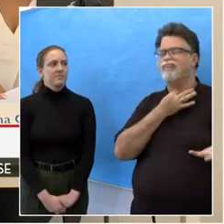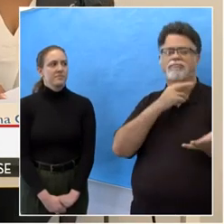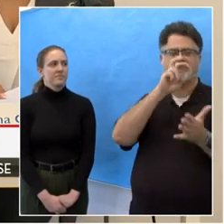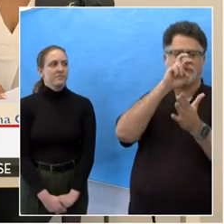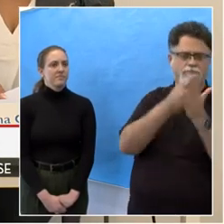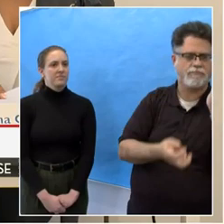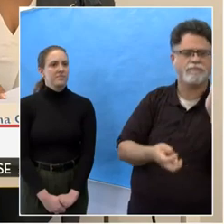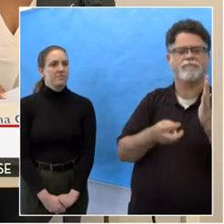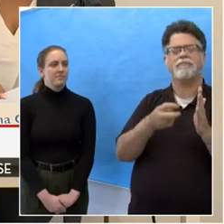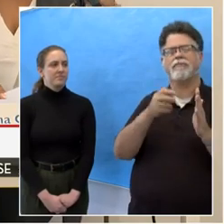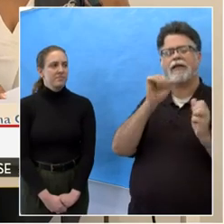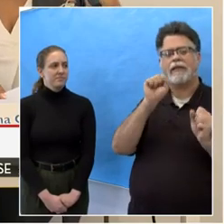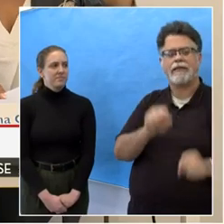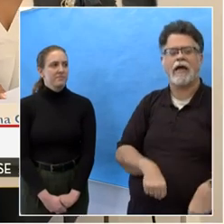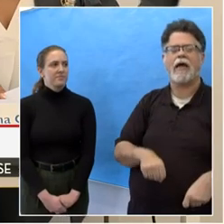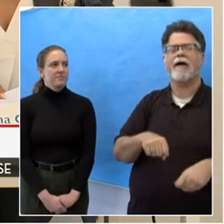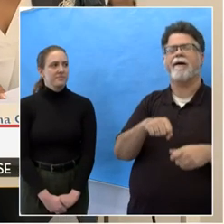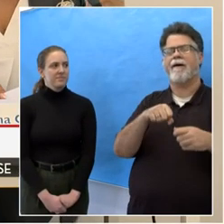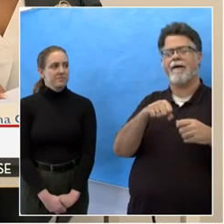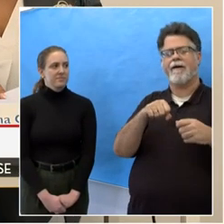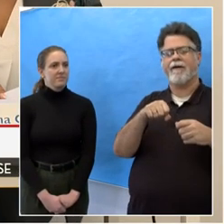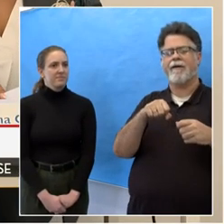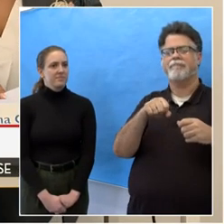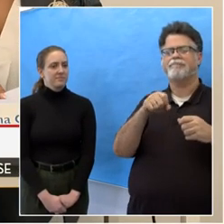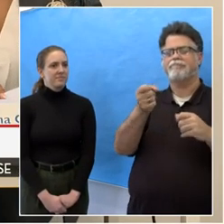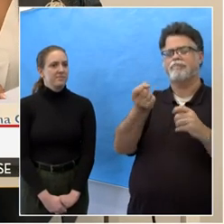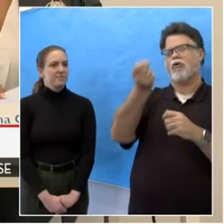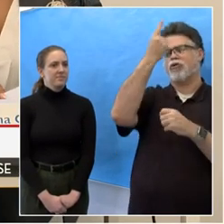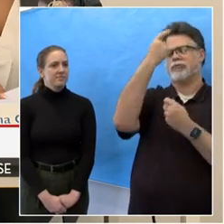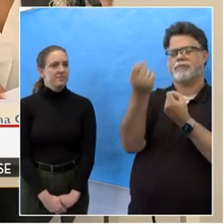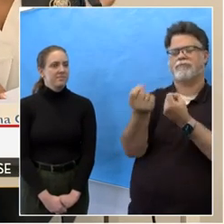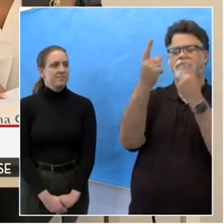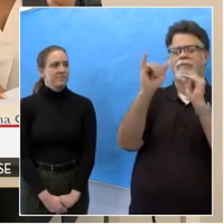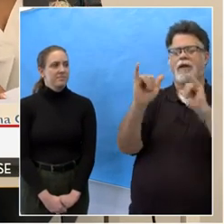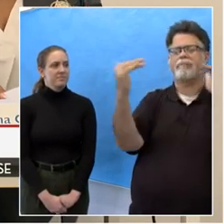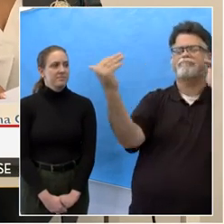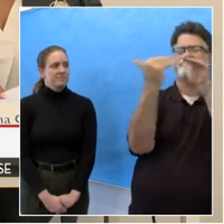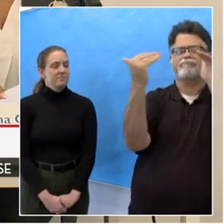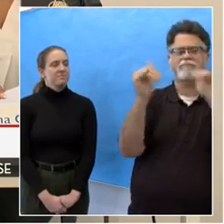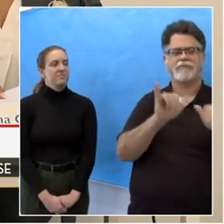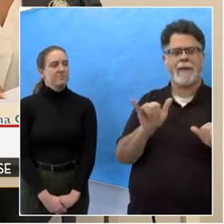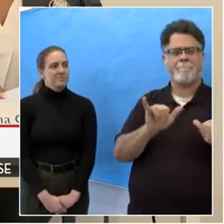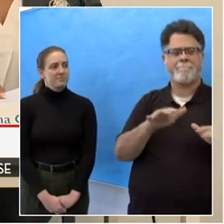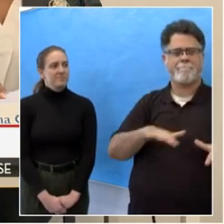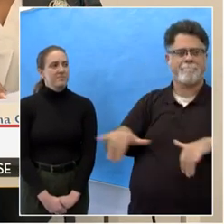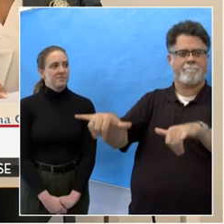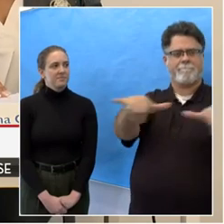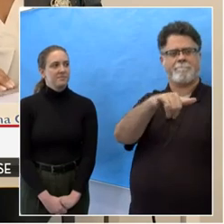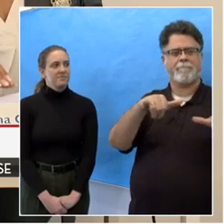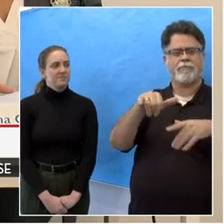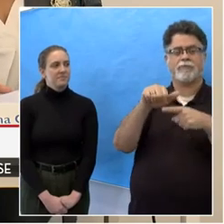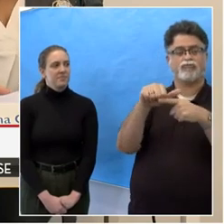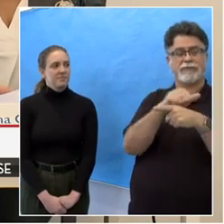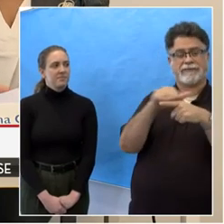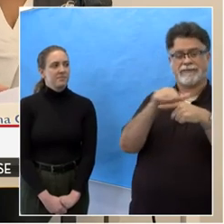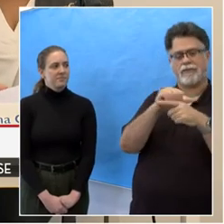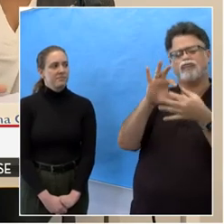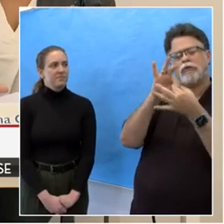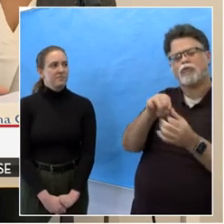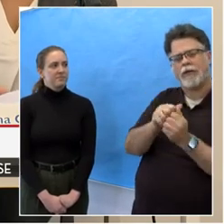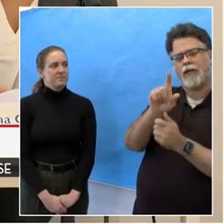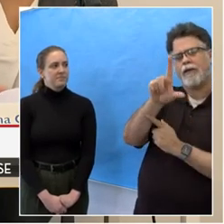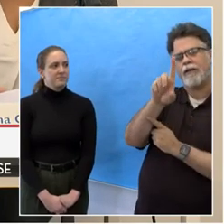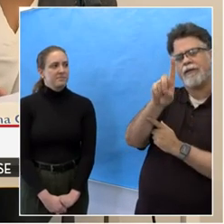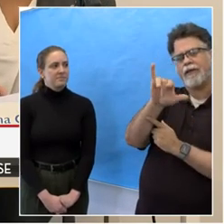tune of over 10,000 that they've already gotten trained in dyslexia and they're ready to take their craft further. The work that we